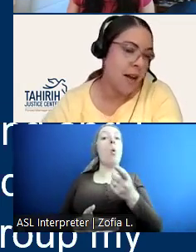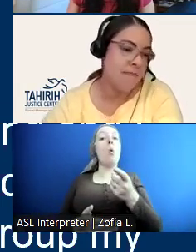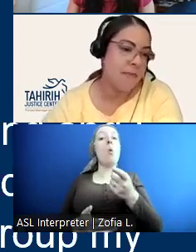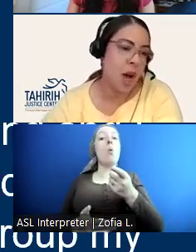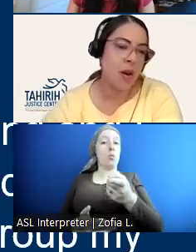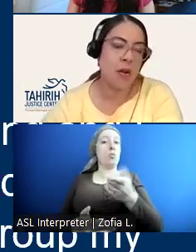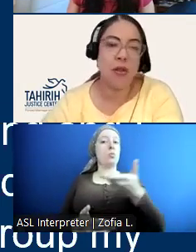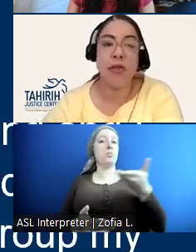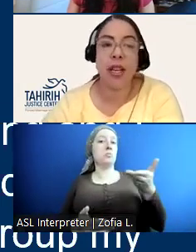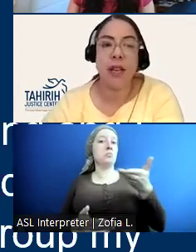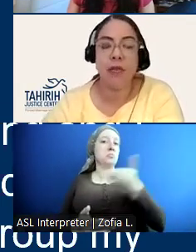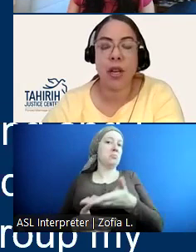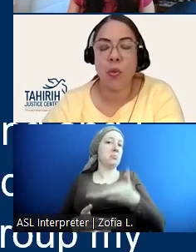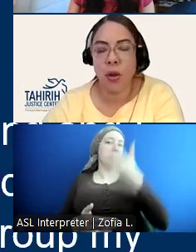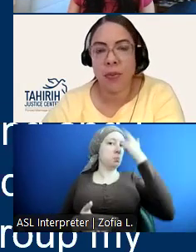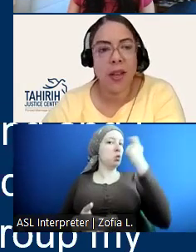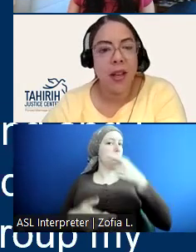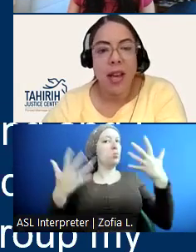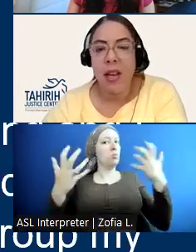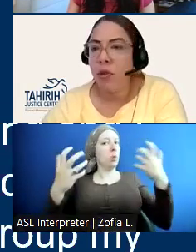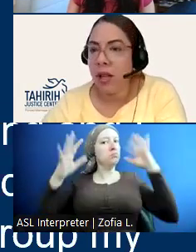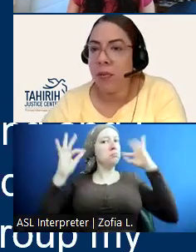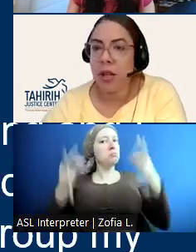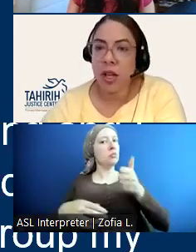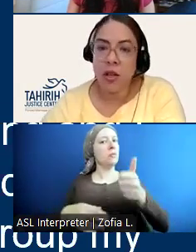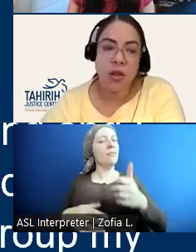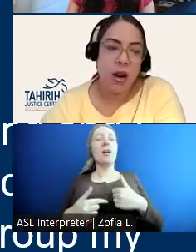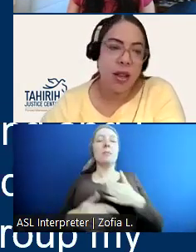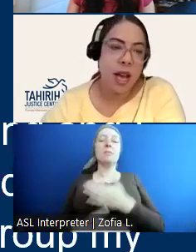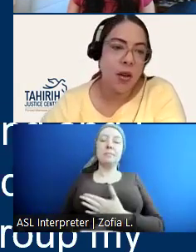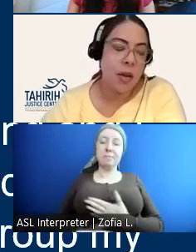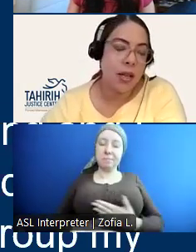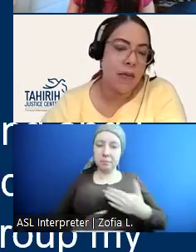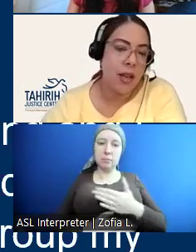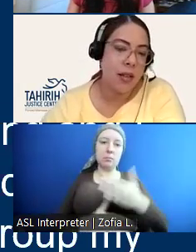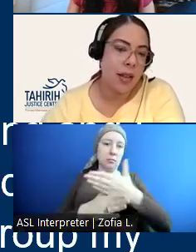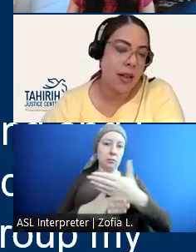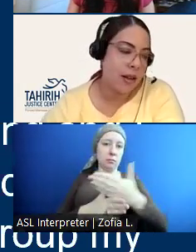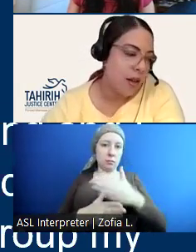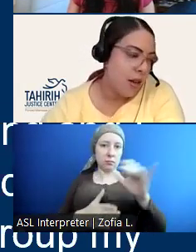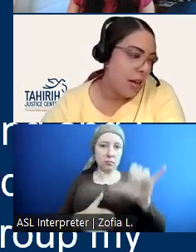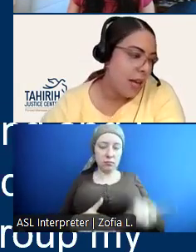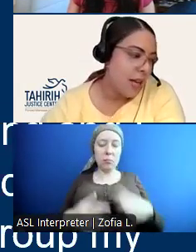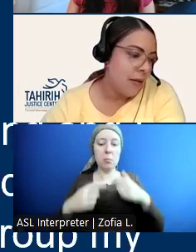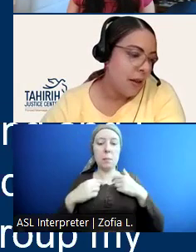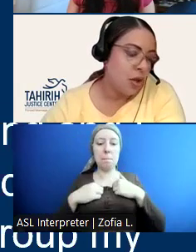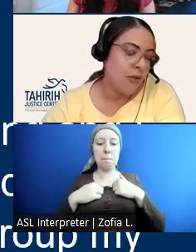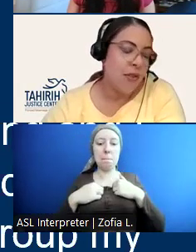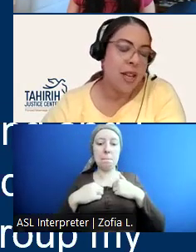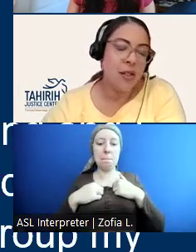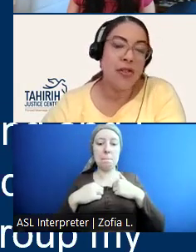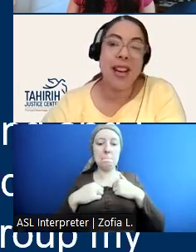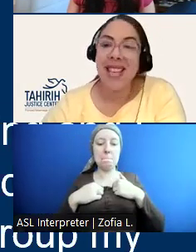there, you know, out of your free will. I really appreciate you sharing that and giving us, I think, a you